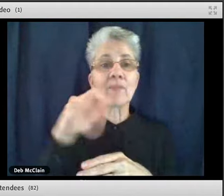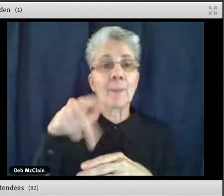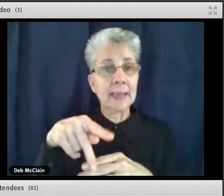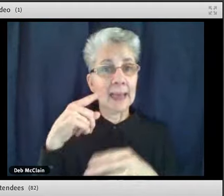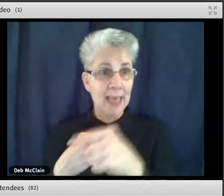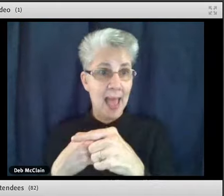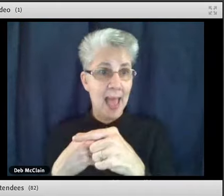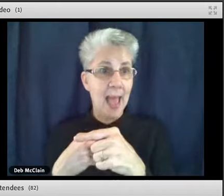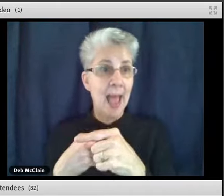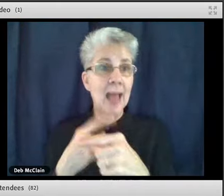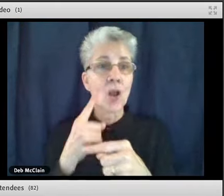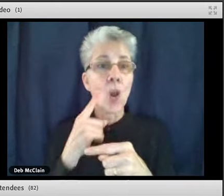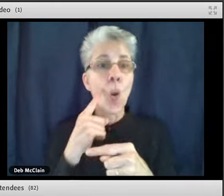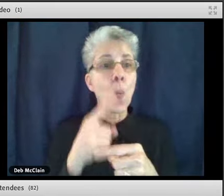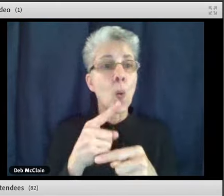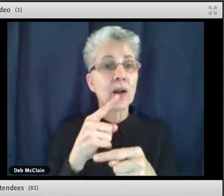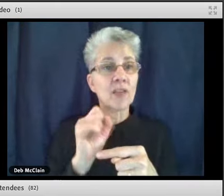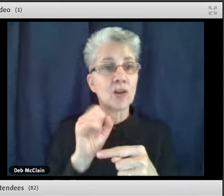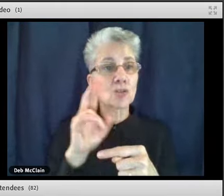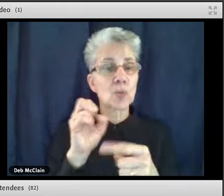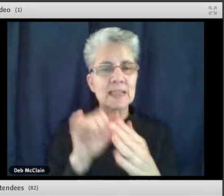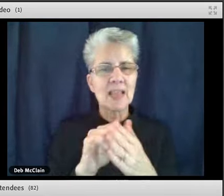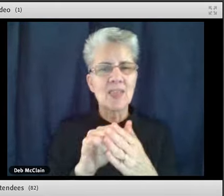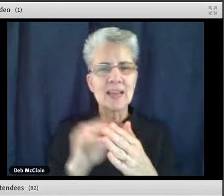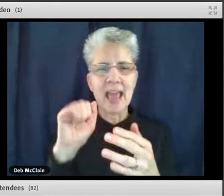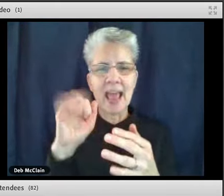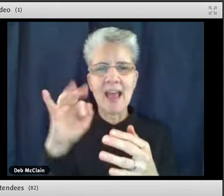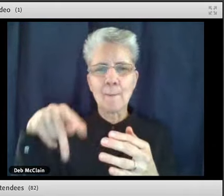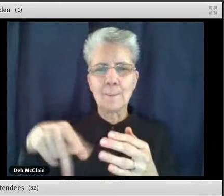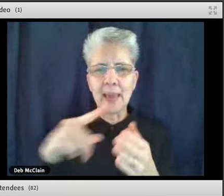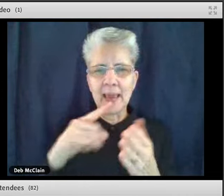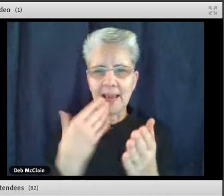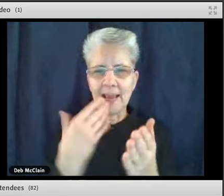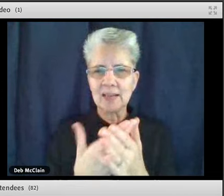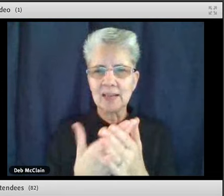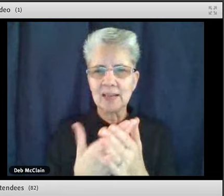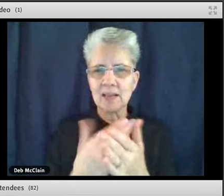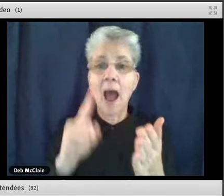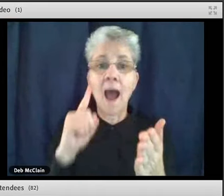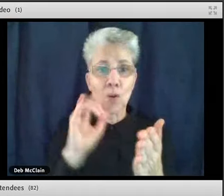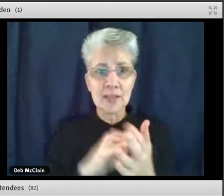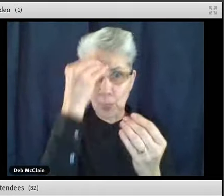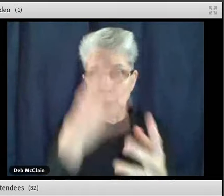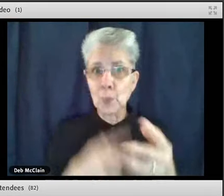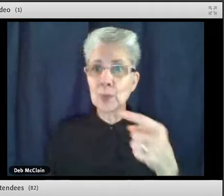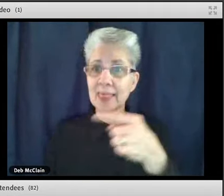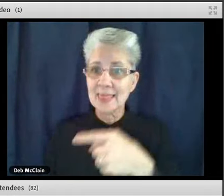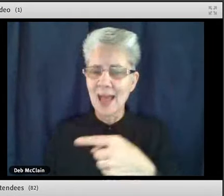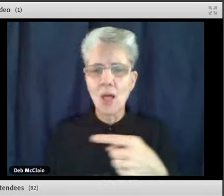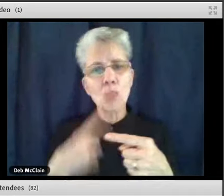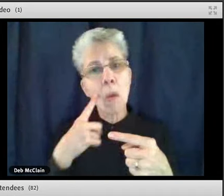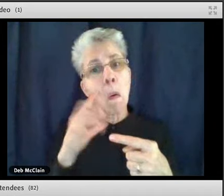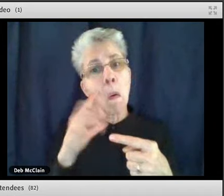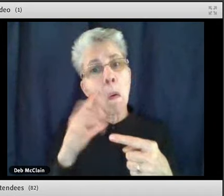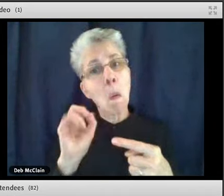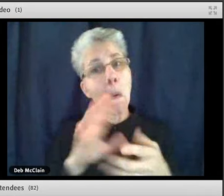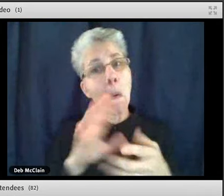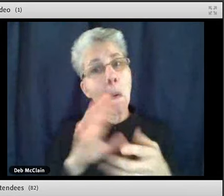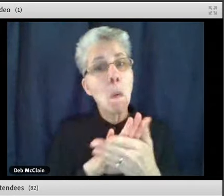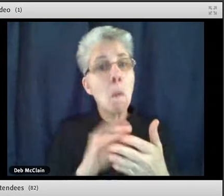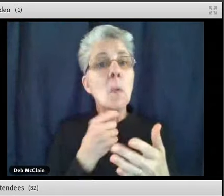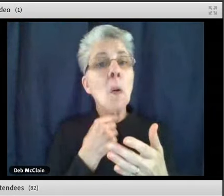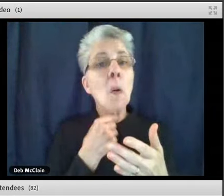going to kill the coronavirus. So, and it tells you where it was posted and gives you all kinds of information. So these are some of the fact-checking sites